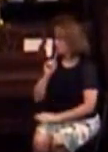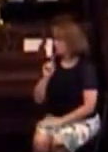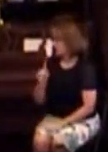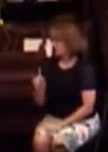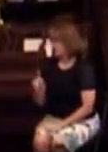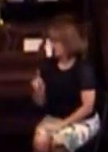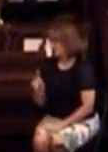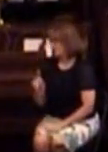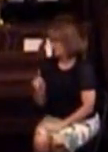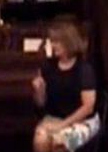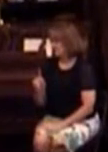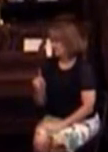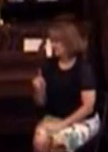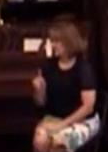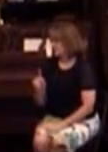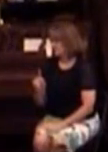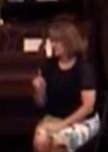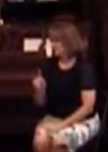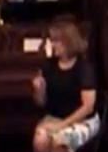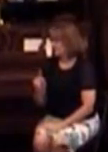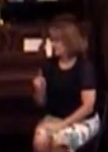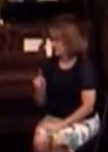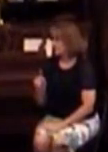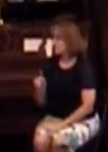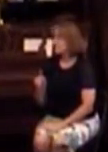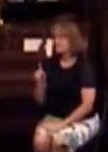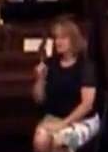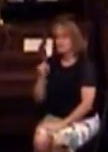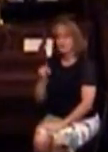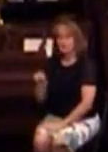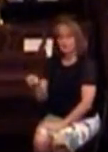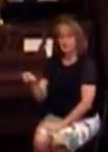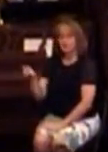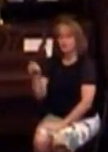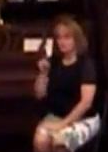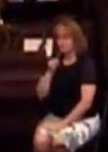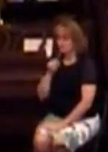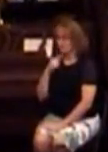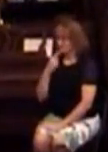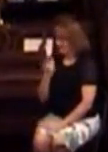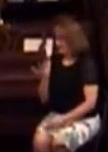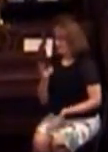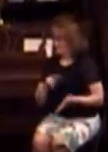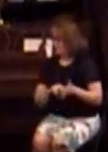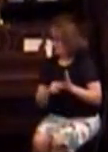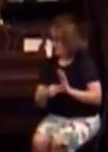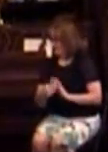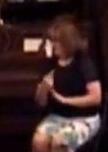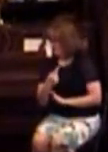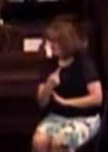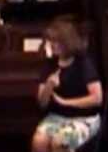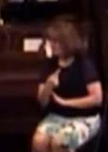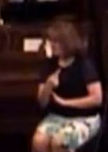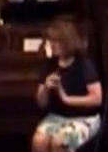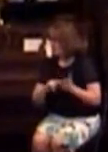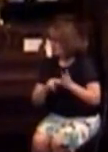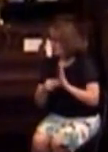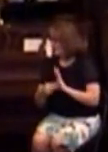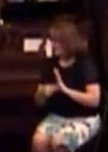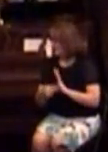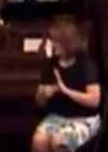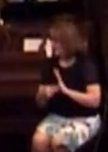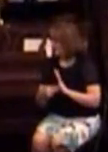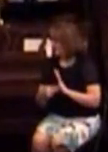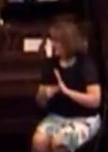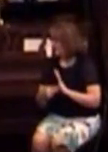saying, what are you talking about, Randy? If you said, what are you talking about, Randy? You don't